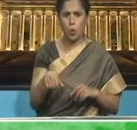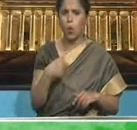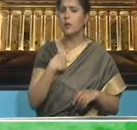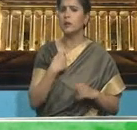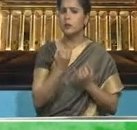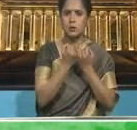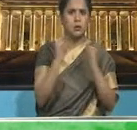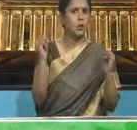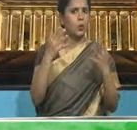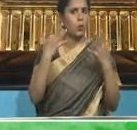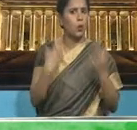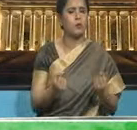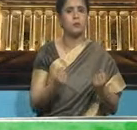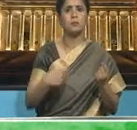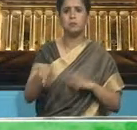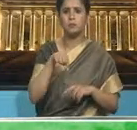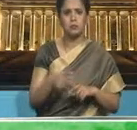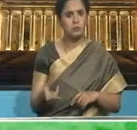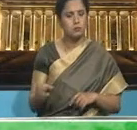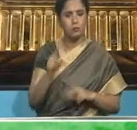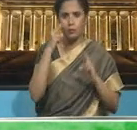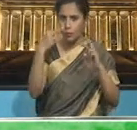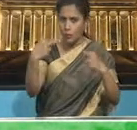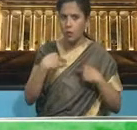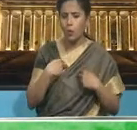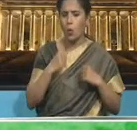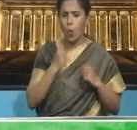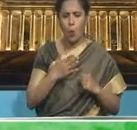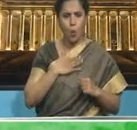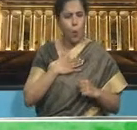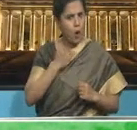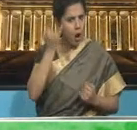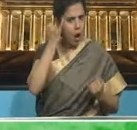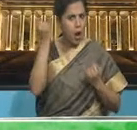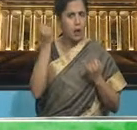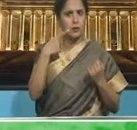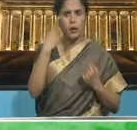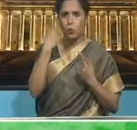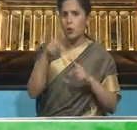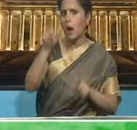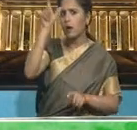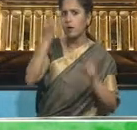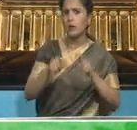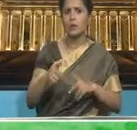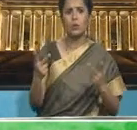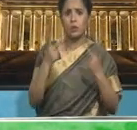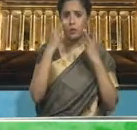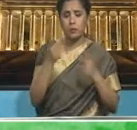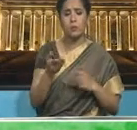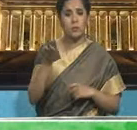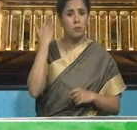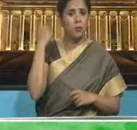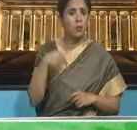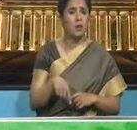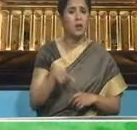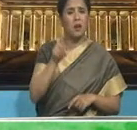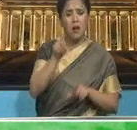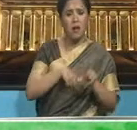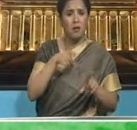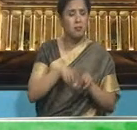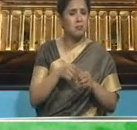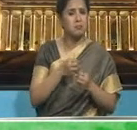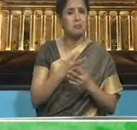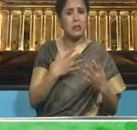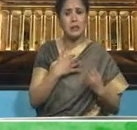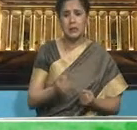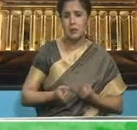independence as about rediscovering our own ideas. Those decades of struggle and